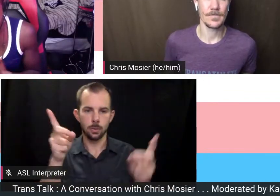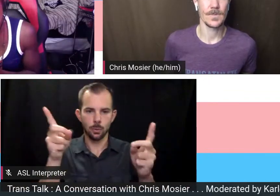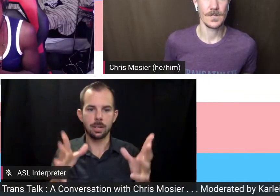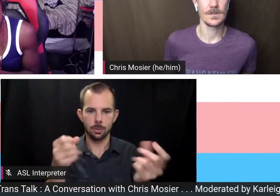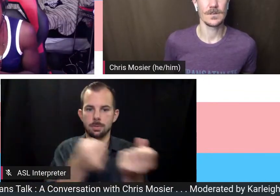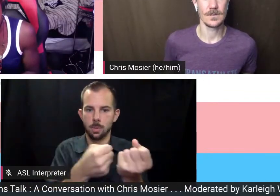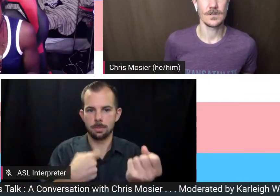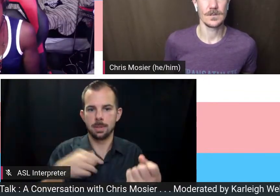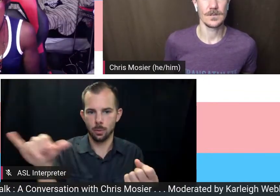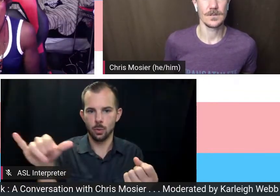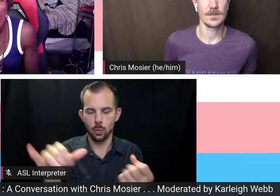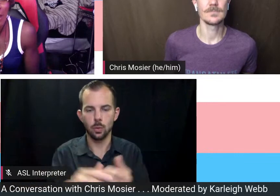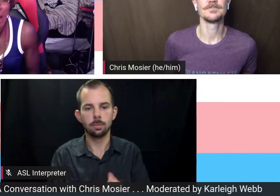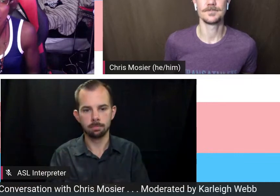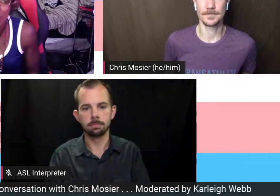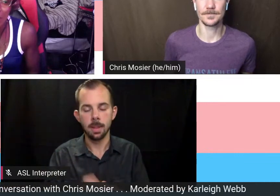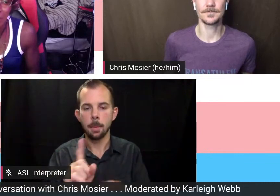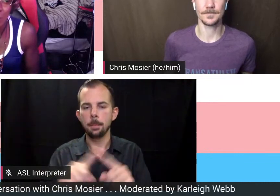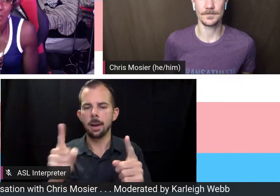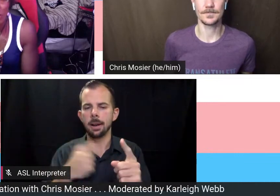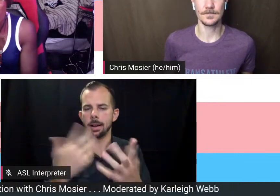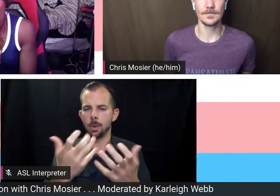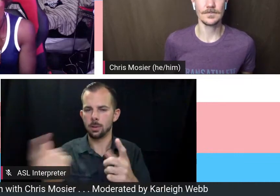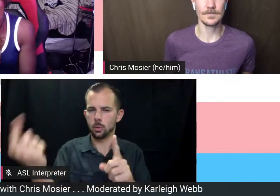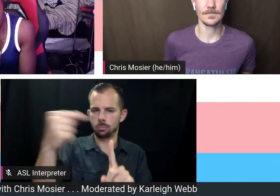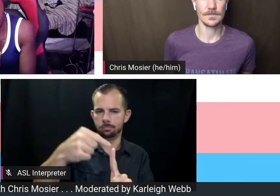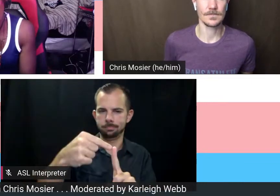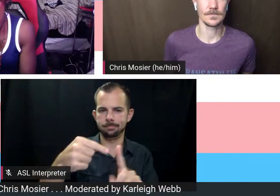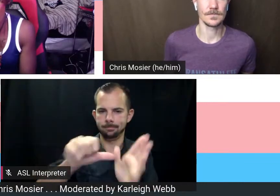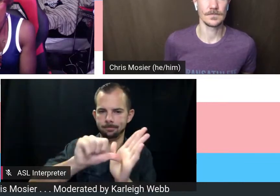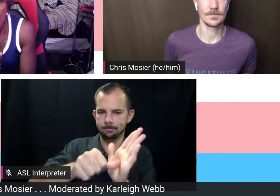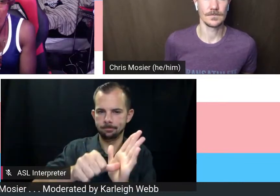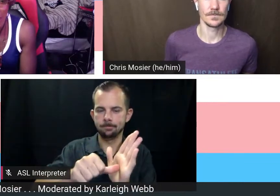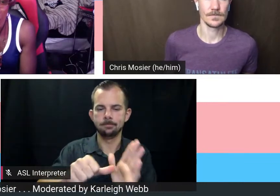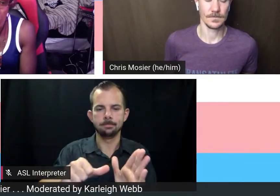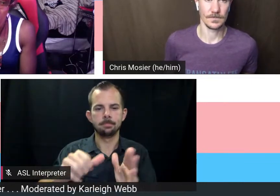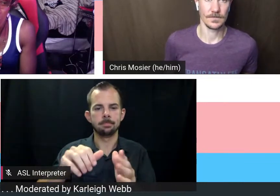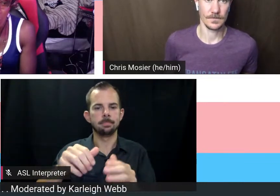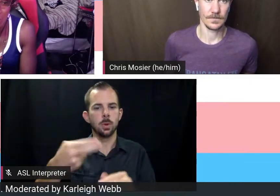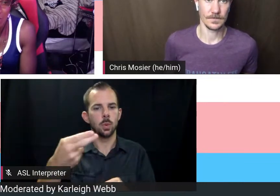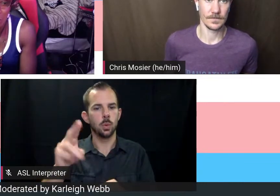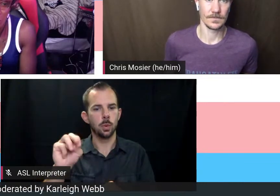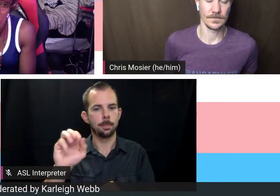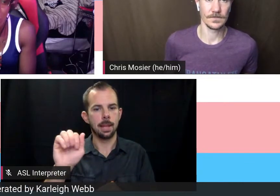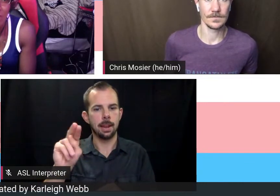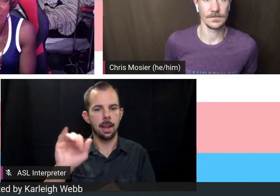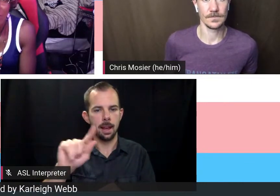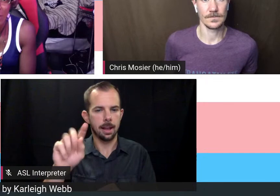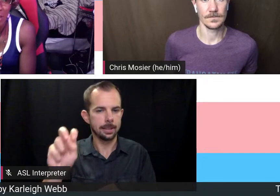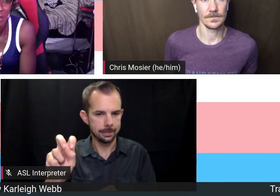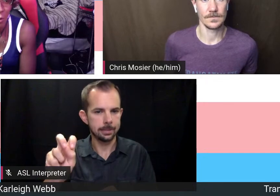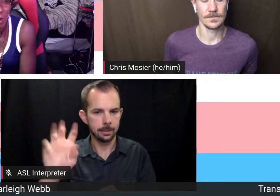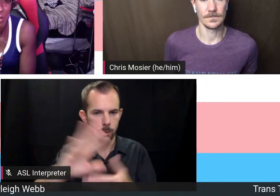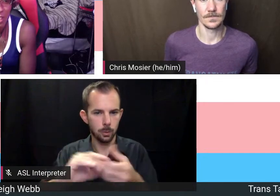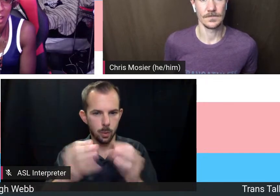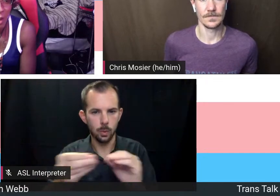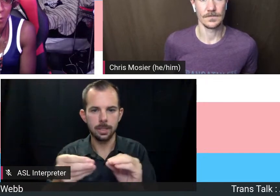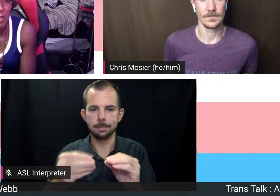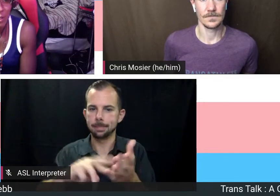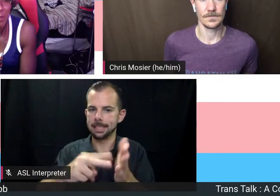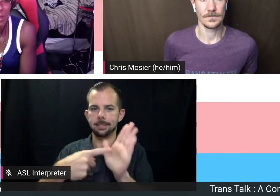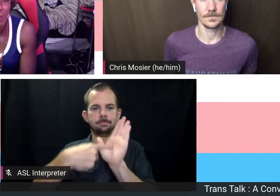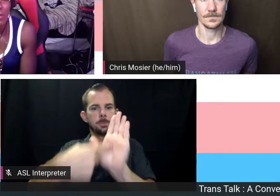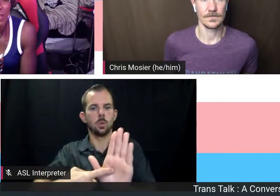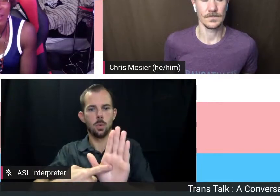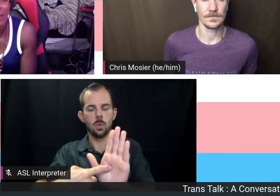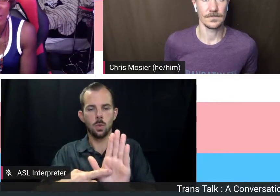about humanizing the story, I want to get a little bit into your story. And actually, I want to start from that quote where you said you do this because, quote, I